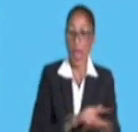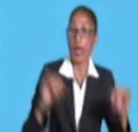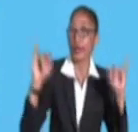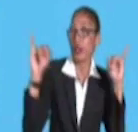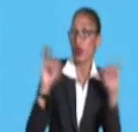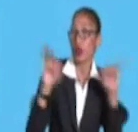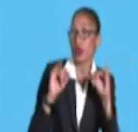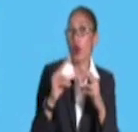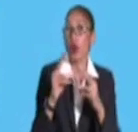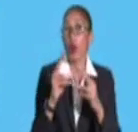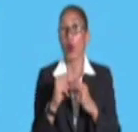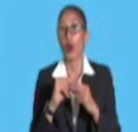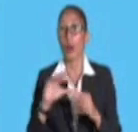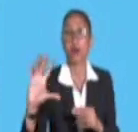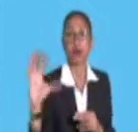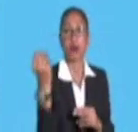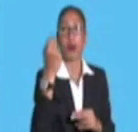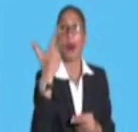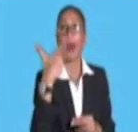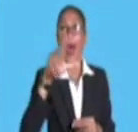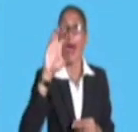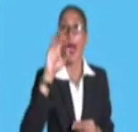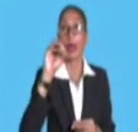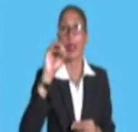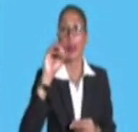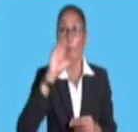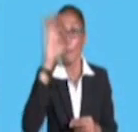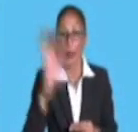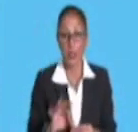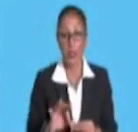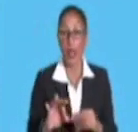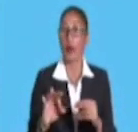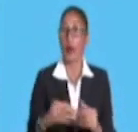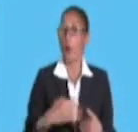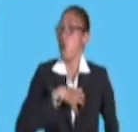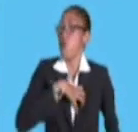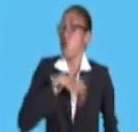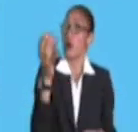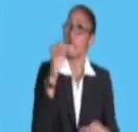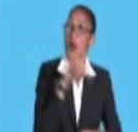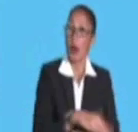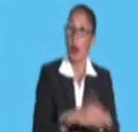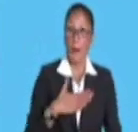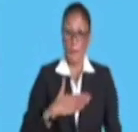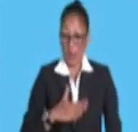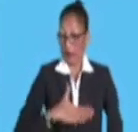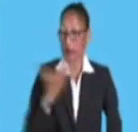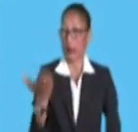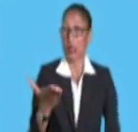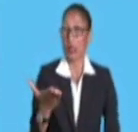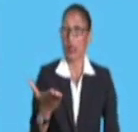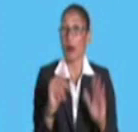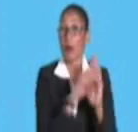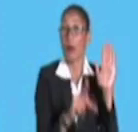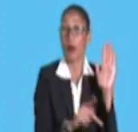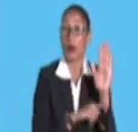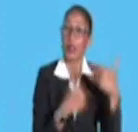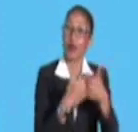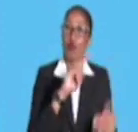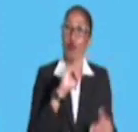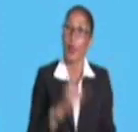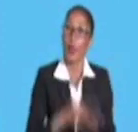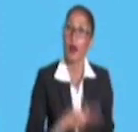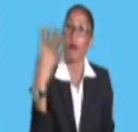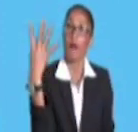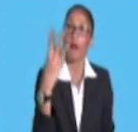issues with a success rate of 80% plus. Madam Speaker, my interest in politics started in